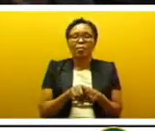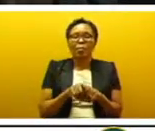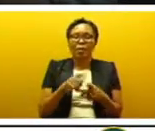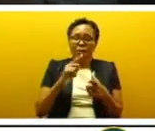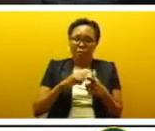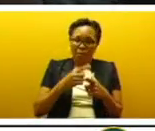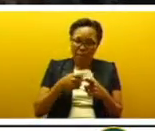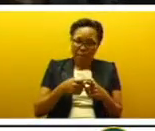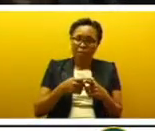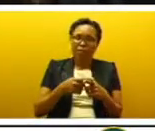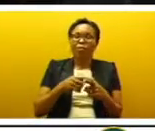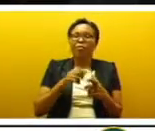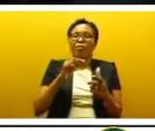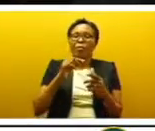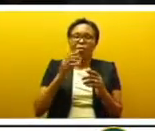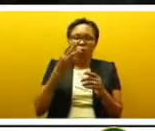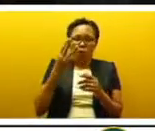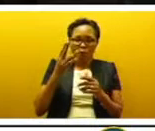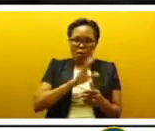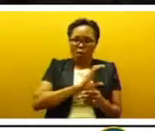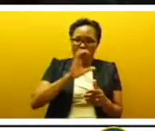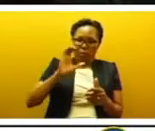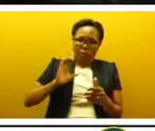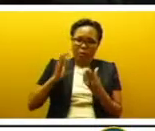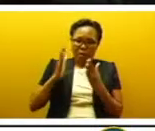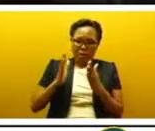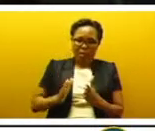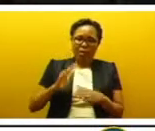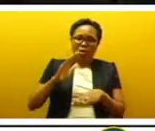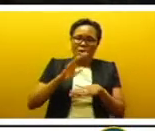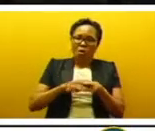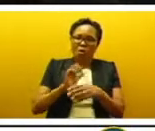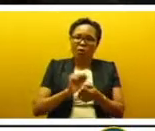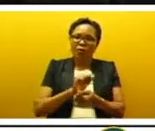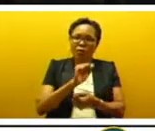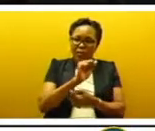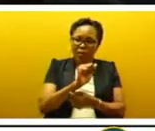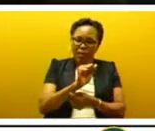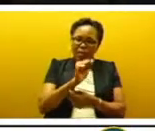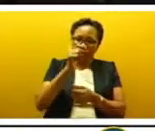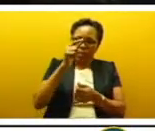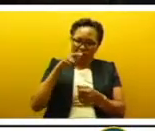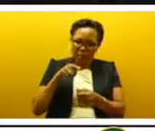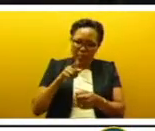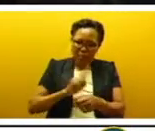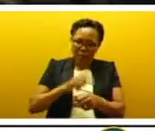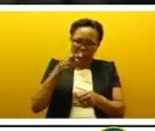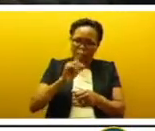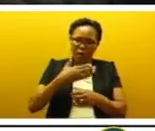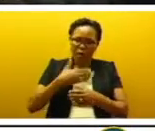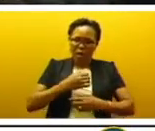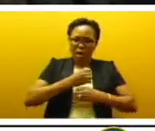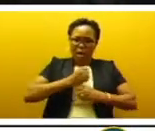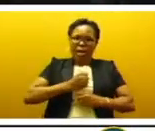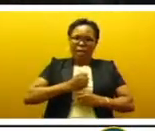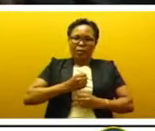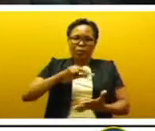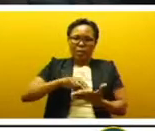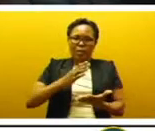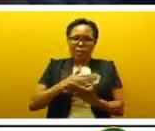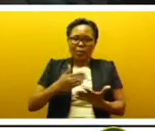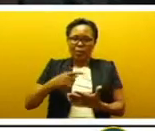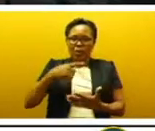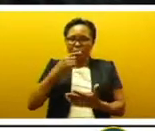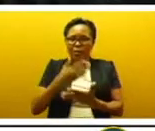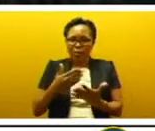4 commissioners for ultimately, on the 15th, having the courage to have something to stand for. They are